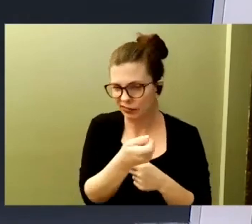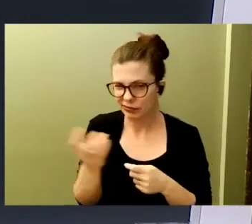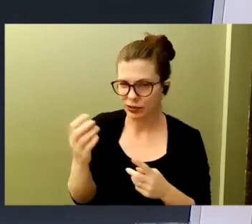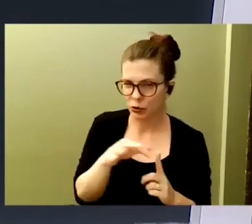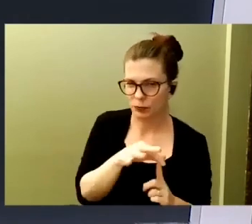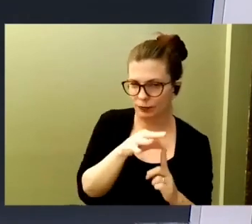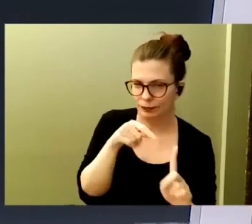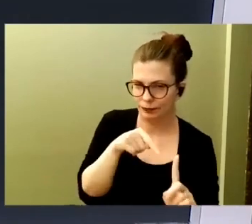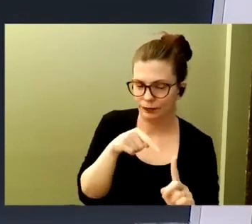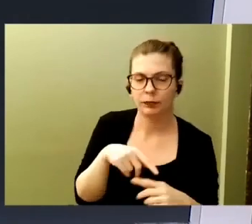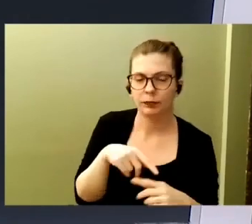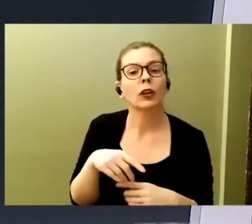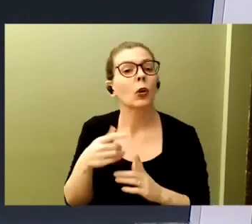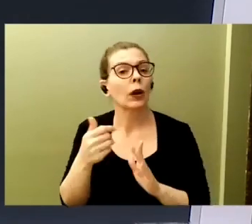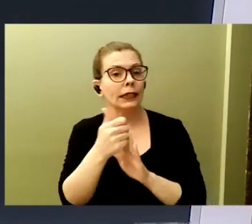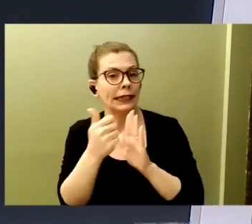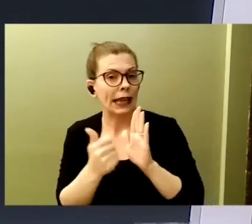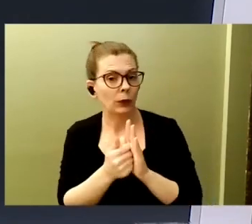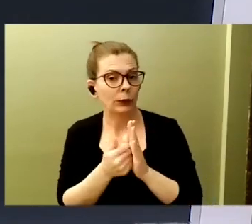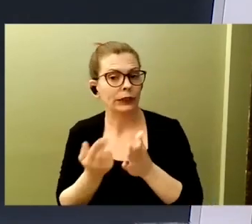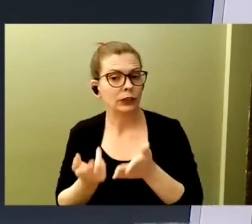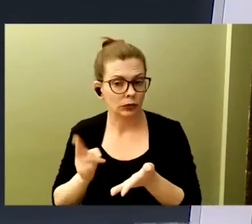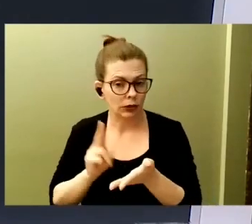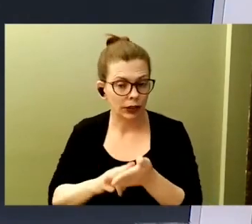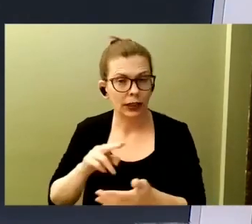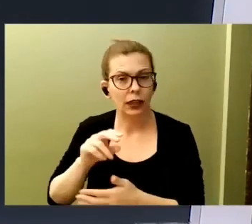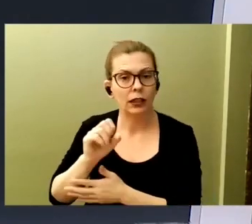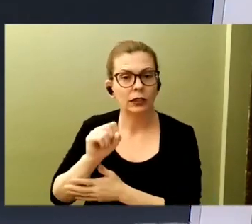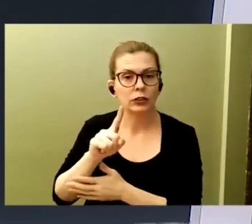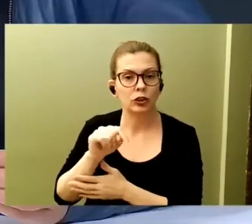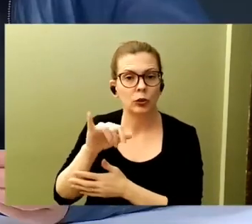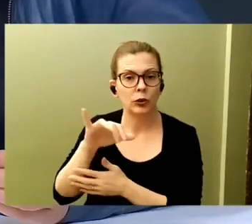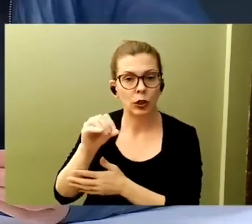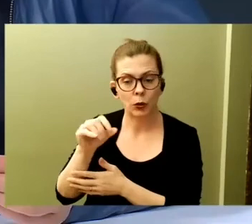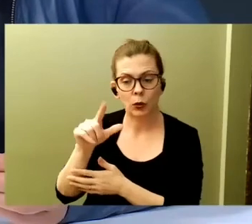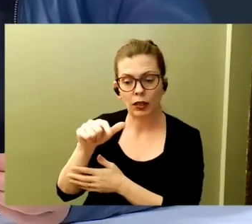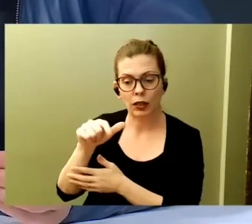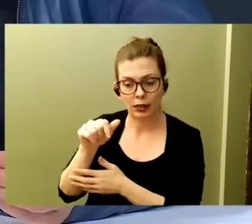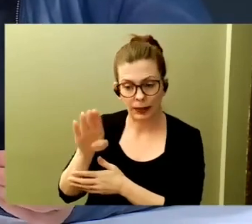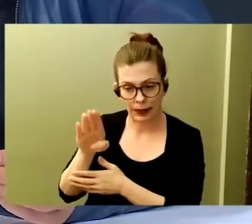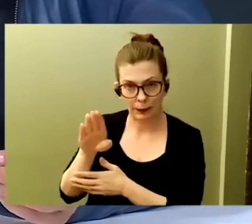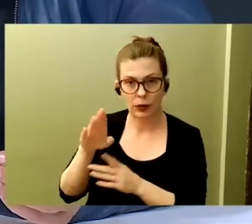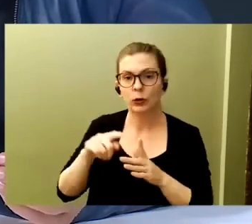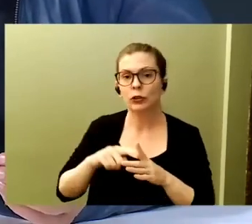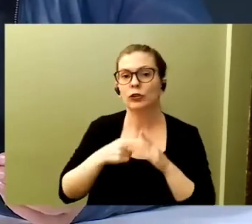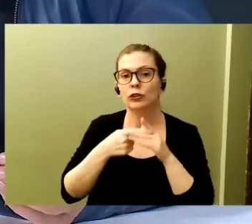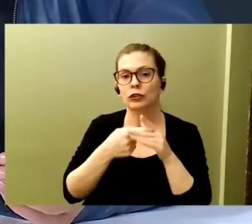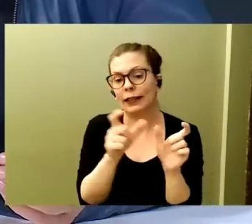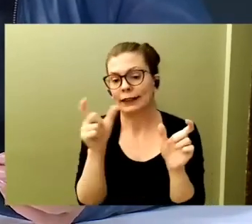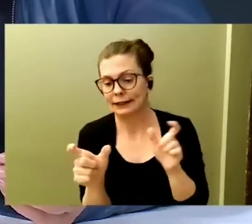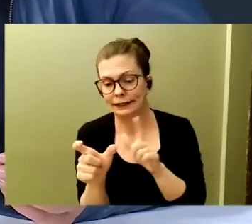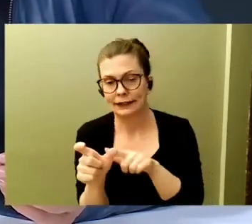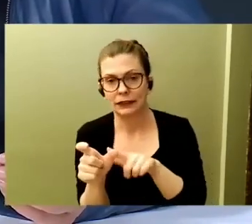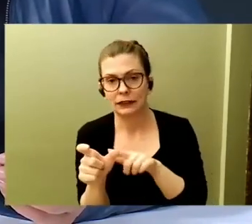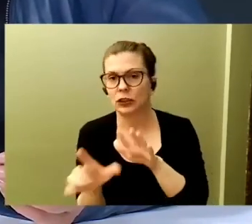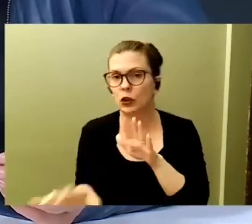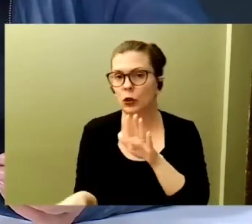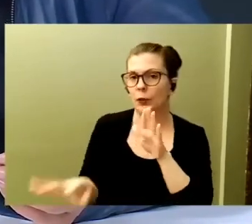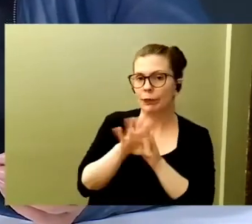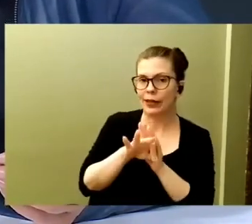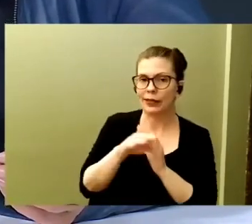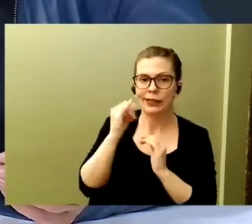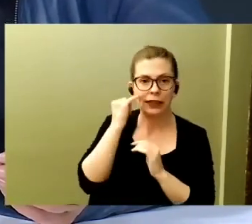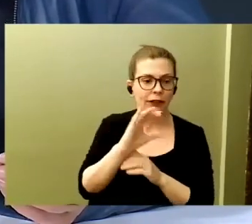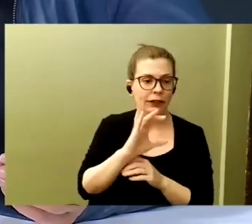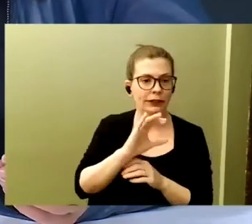have to log on to Studio Lab, and once you start an instance, you're able to select whether or not you want CPU or GPU.